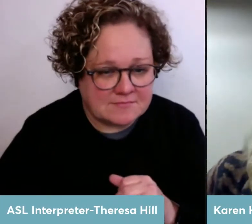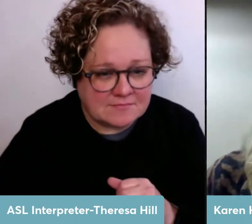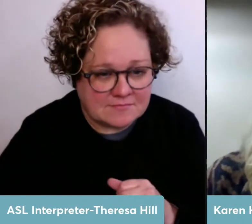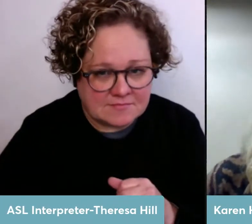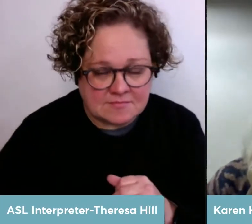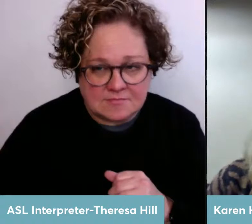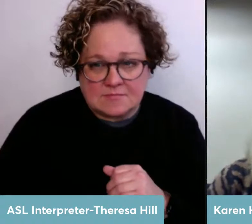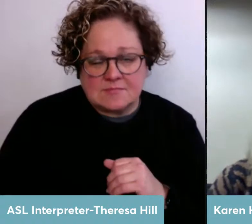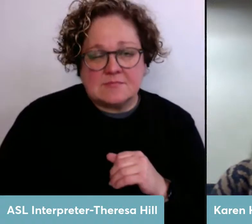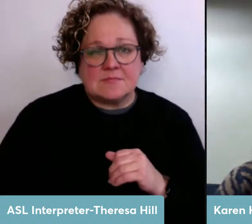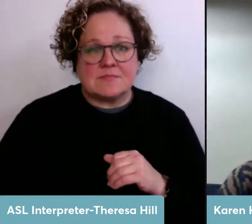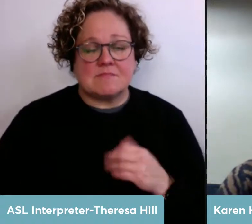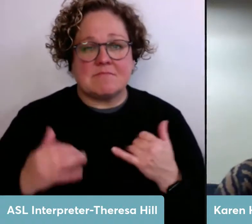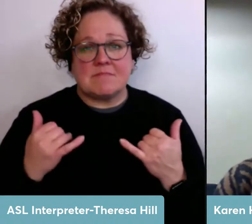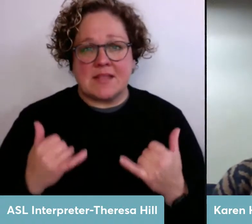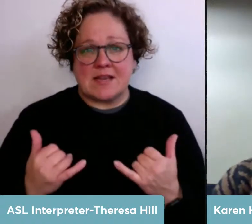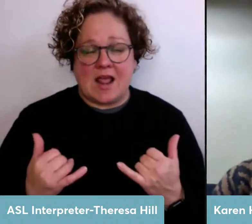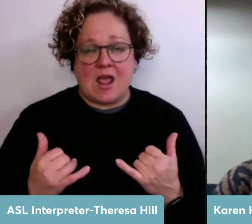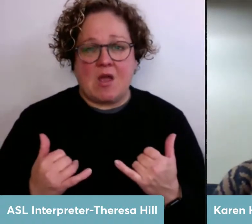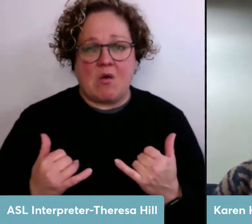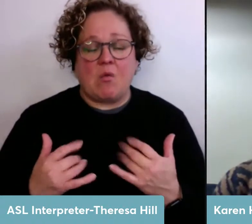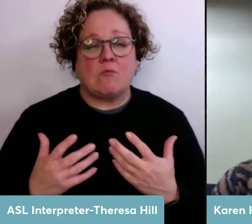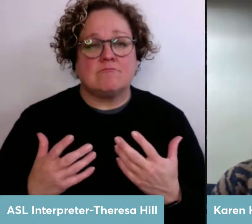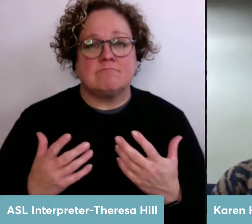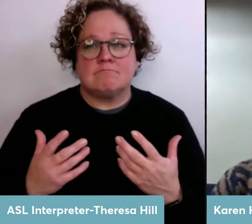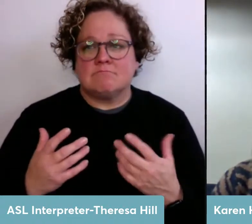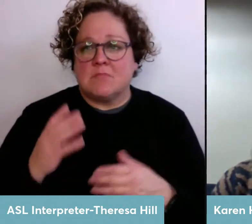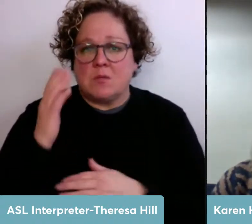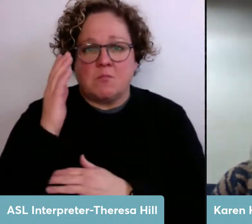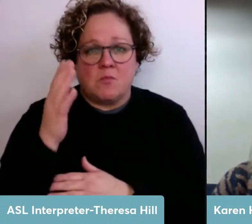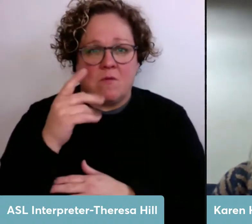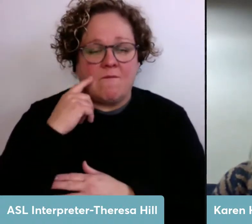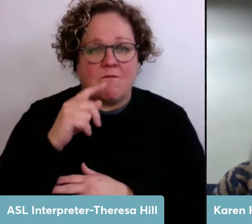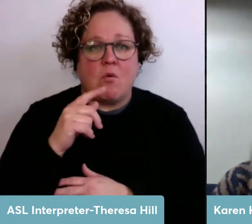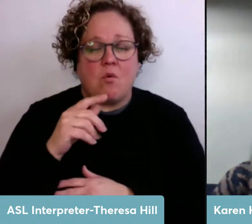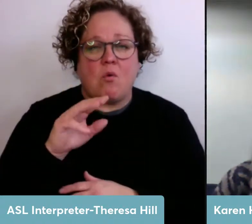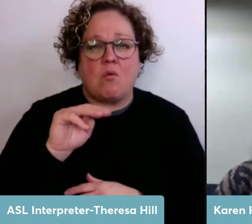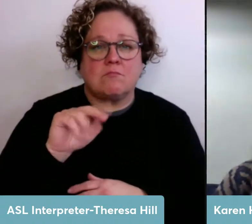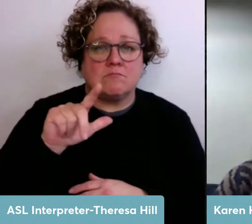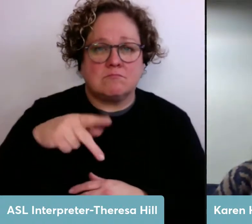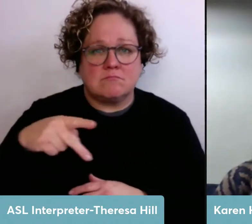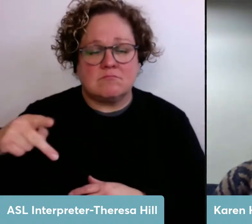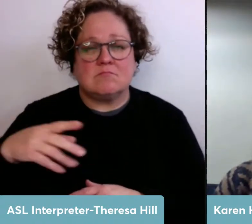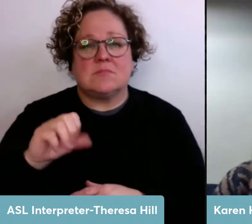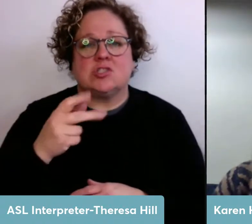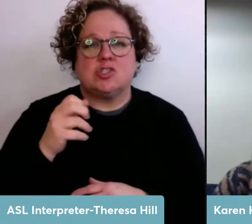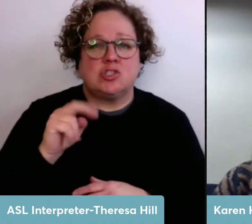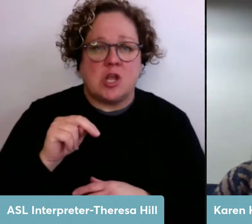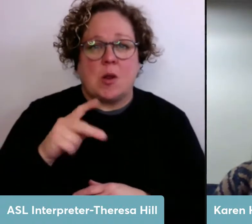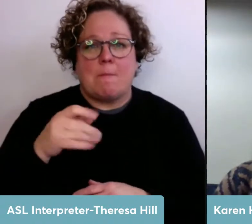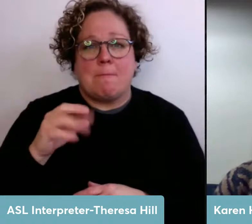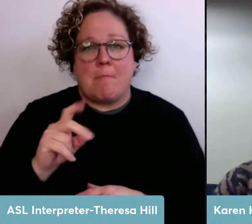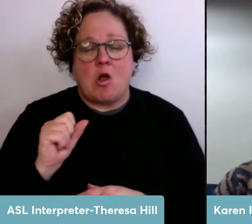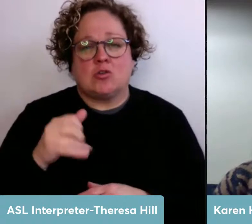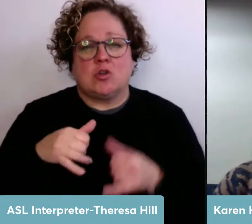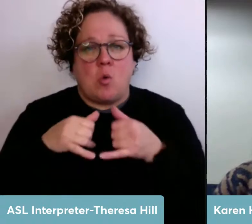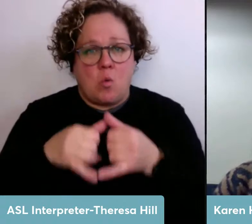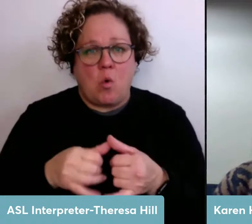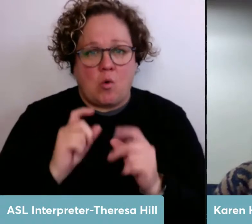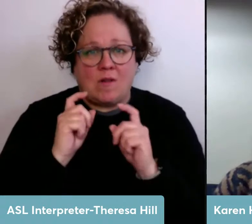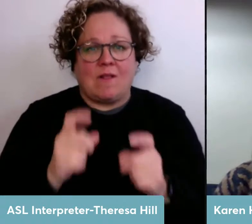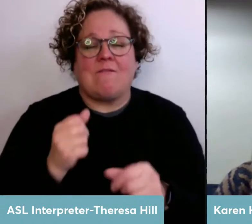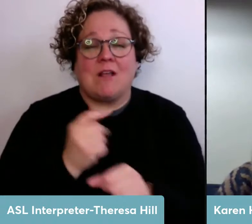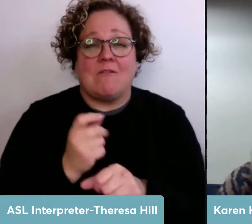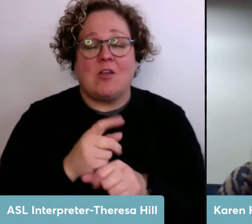Now, this brings us to the presentation of the League Sharon Parks Award, which is given each year to an